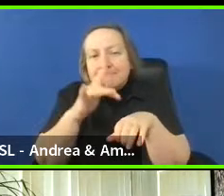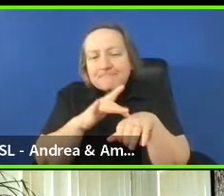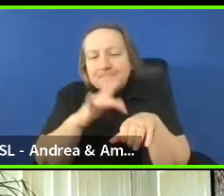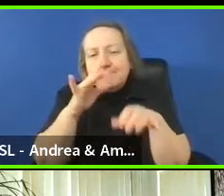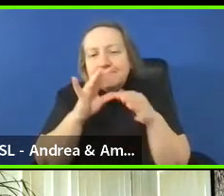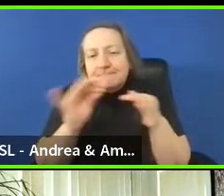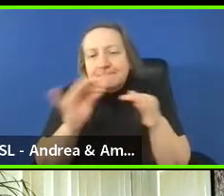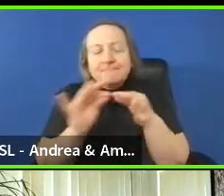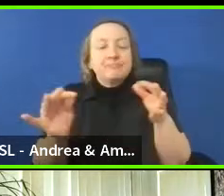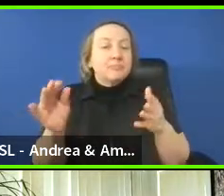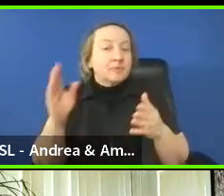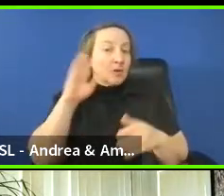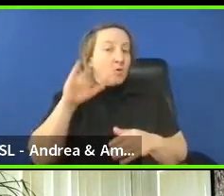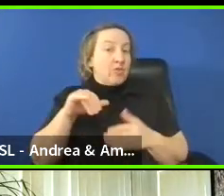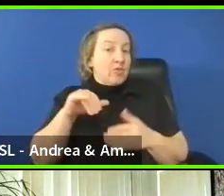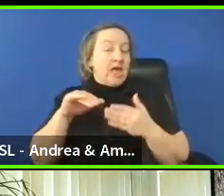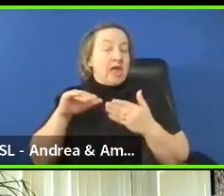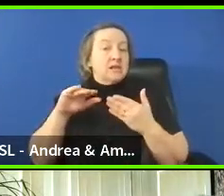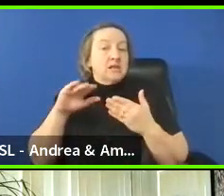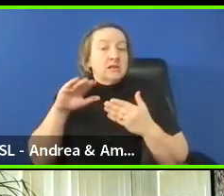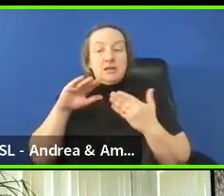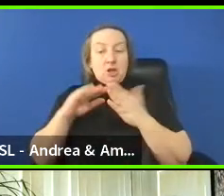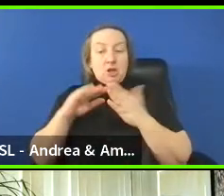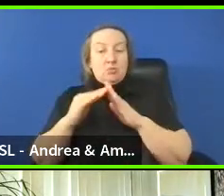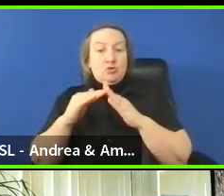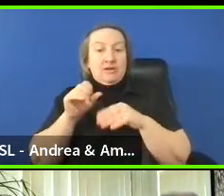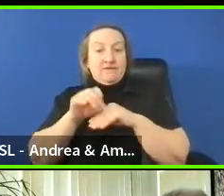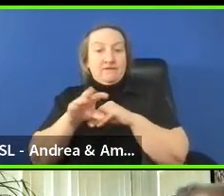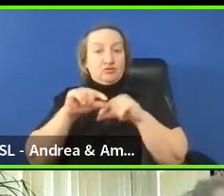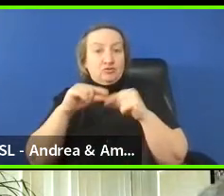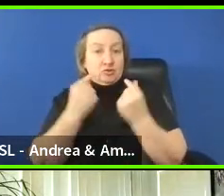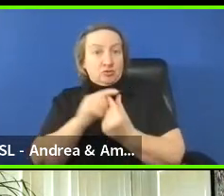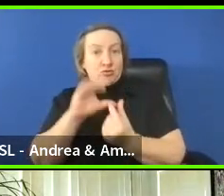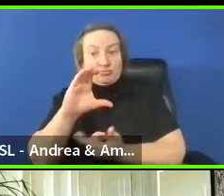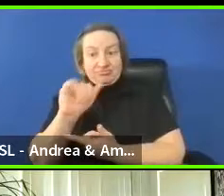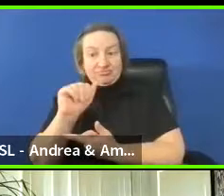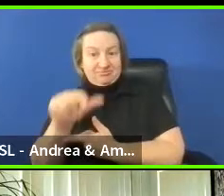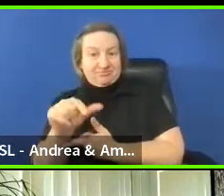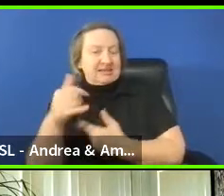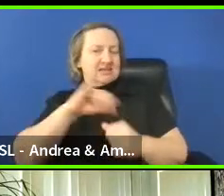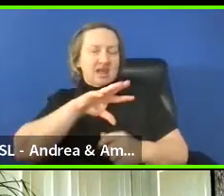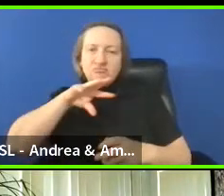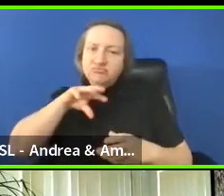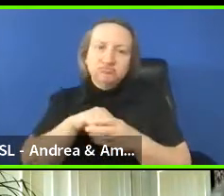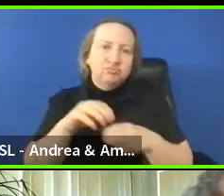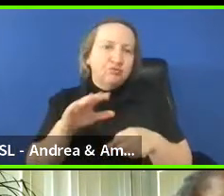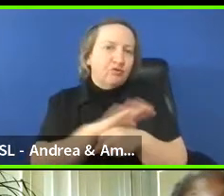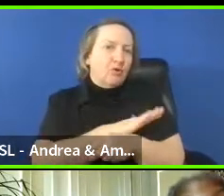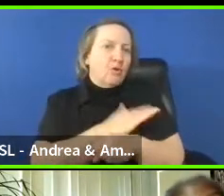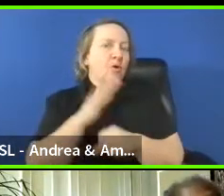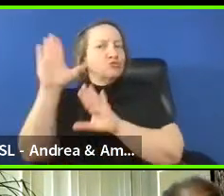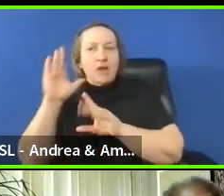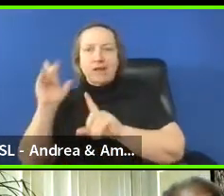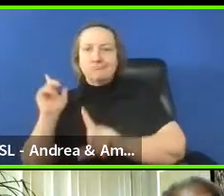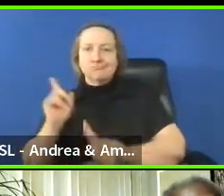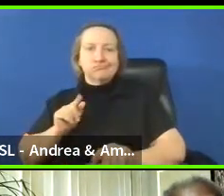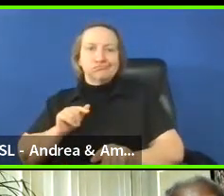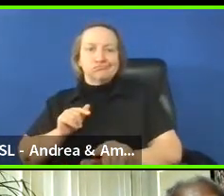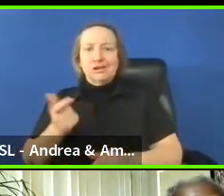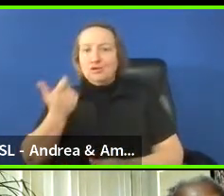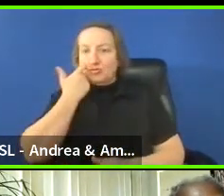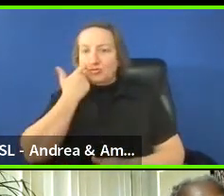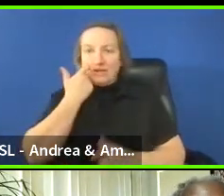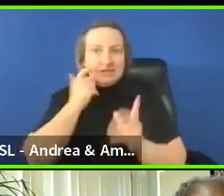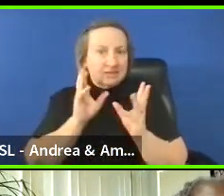the Community Advisory Group remains fully engaged. We've had really excellent attendance since at our most recent